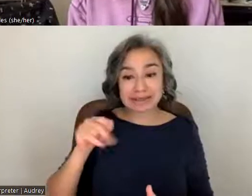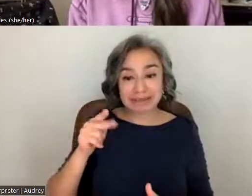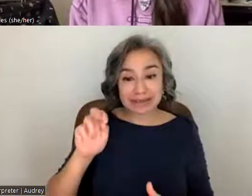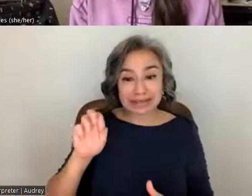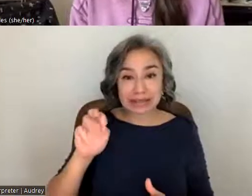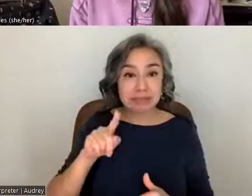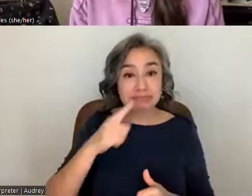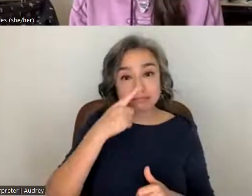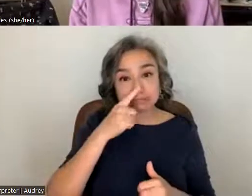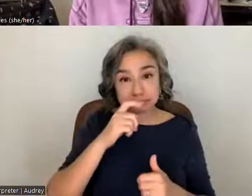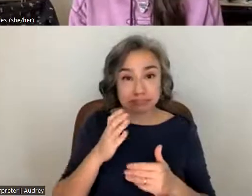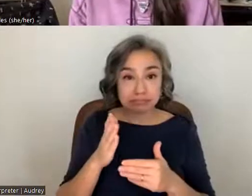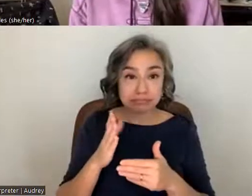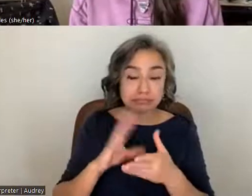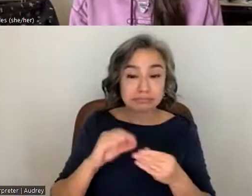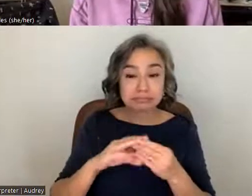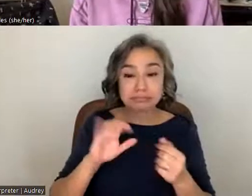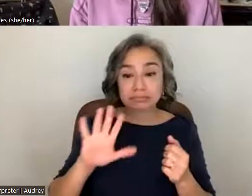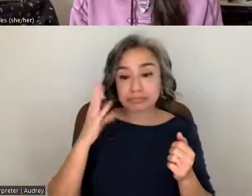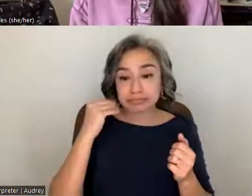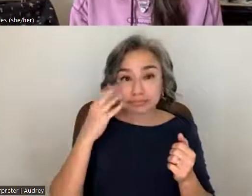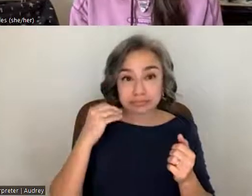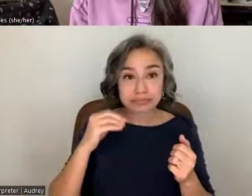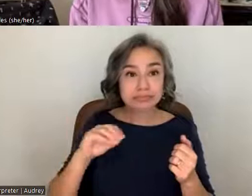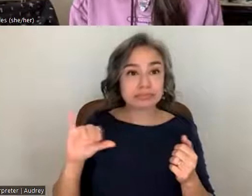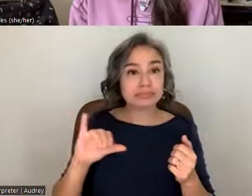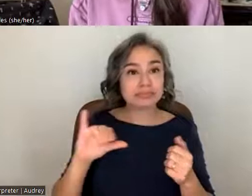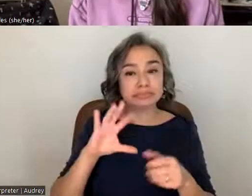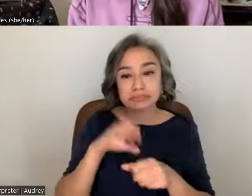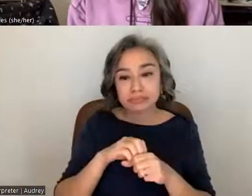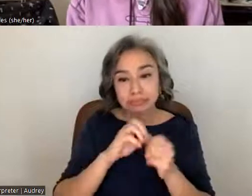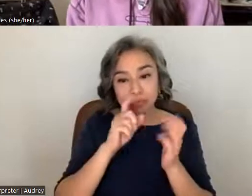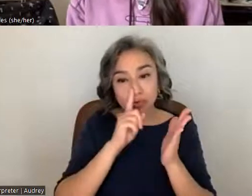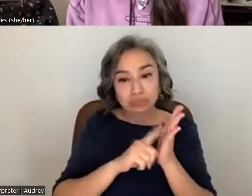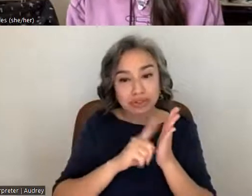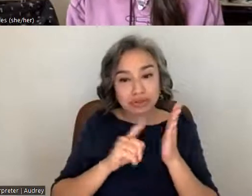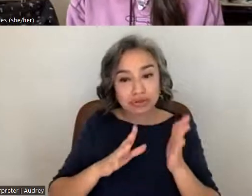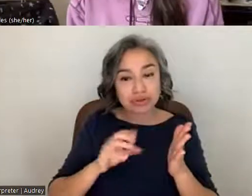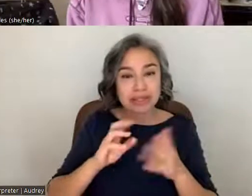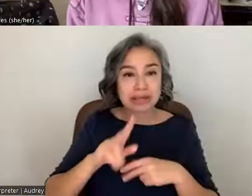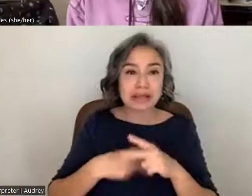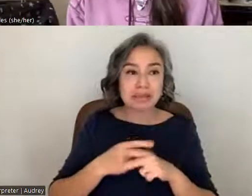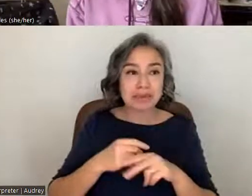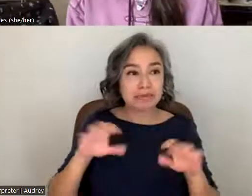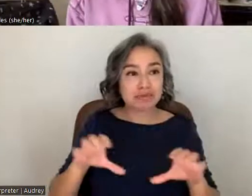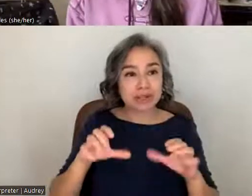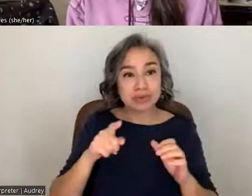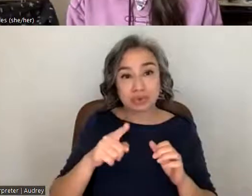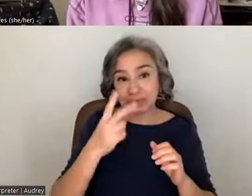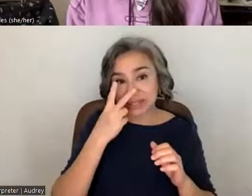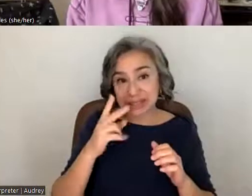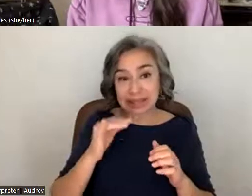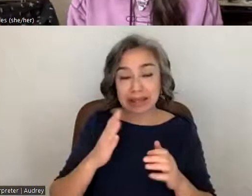talk about your experiences in terms of, you know, engaging with researchers and the sorts of practices you've seen that may have had